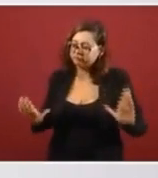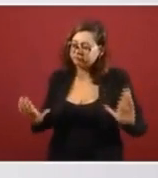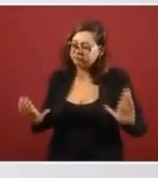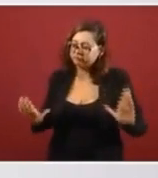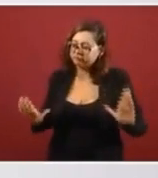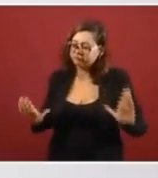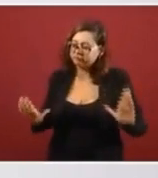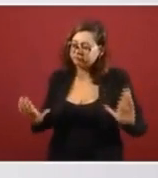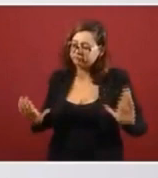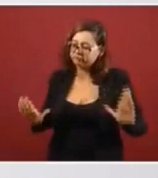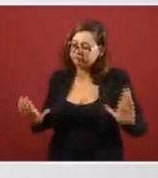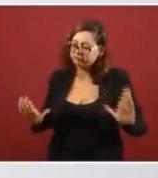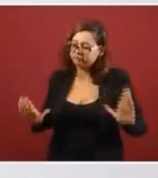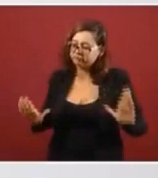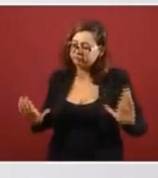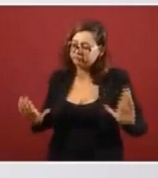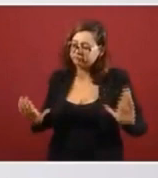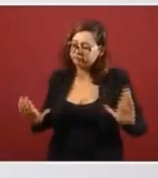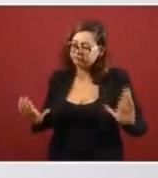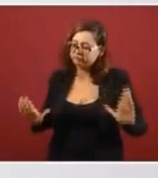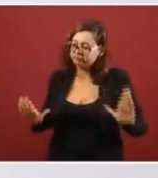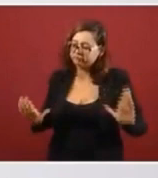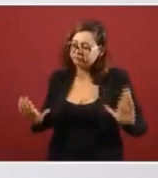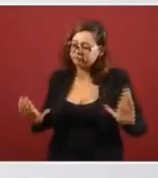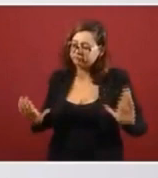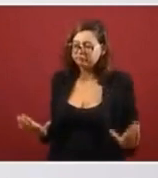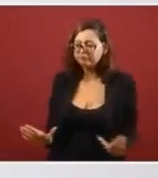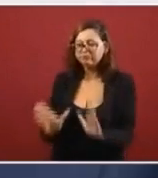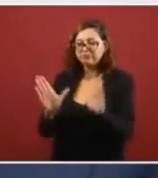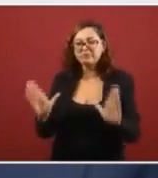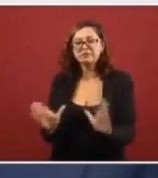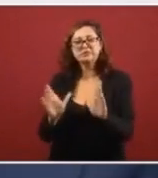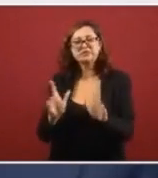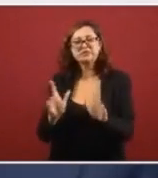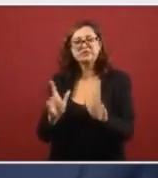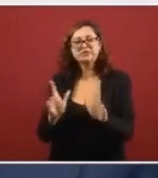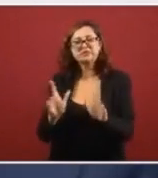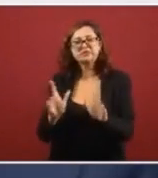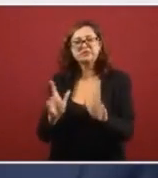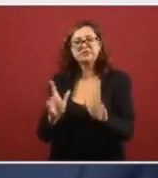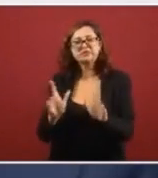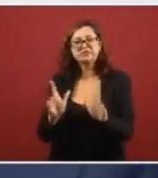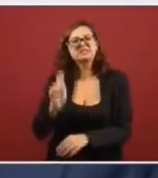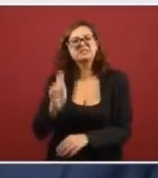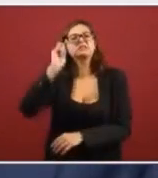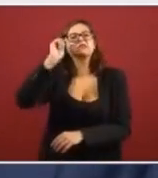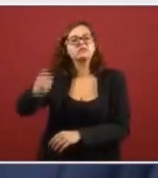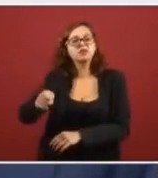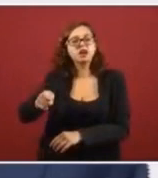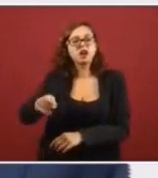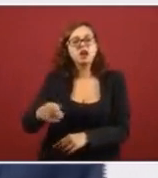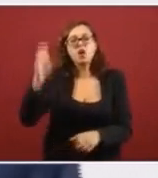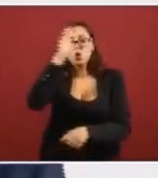means to fortify an identity that's cultural